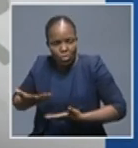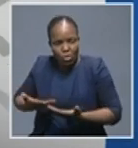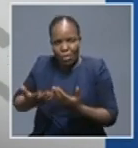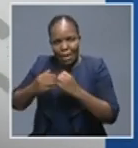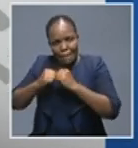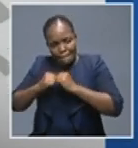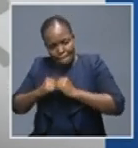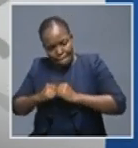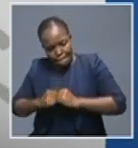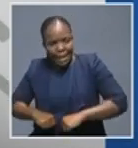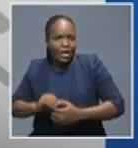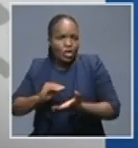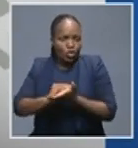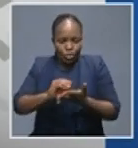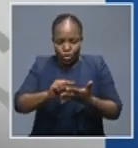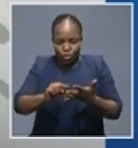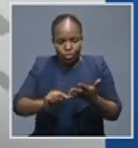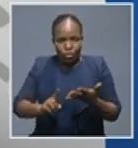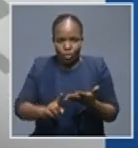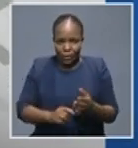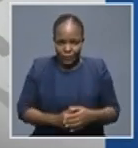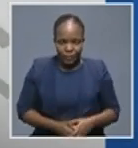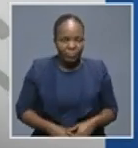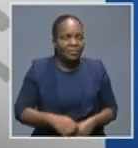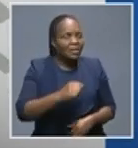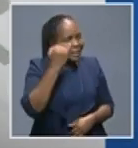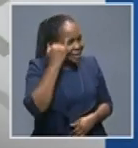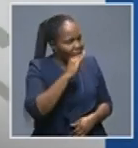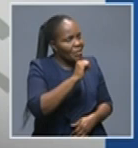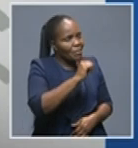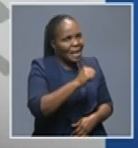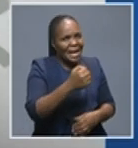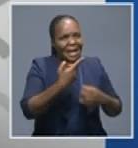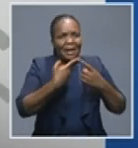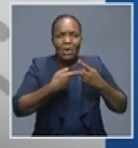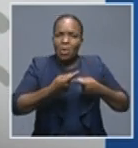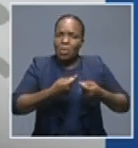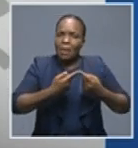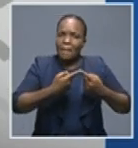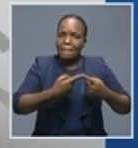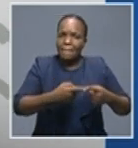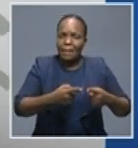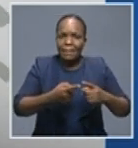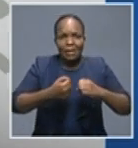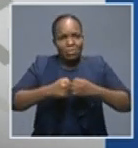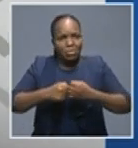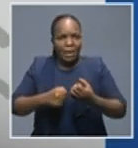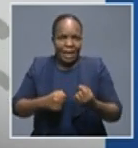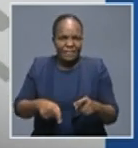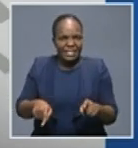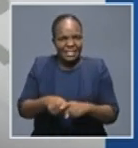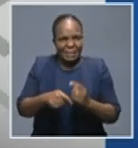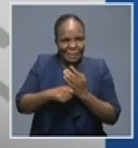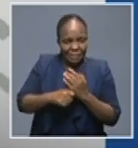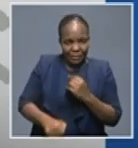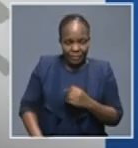You are right. There are various barriers of trade, including tariffs. With regard to